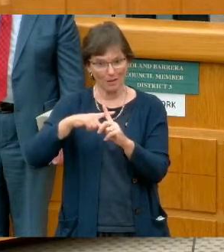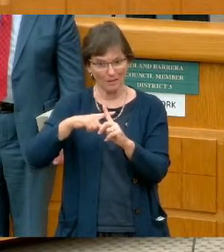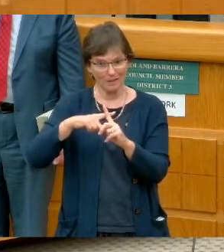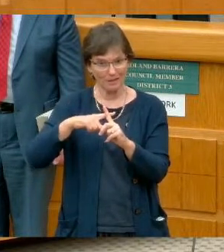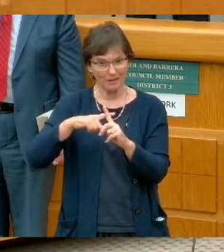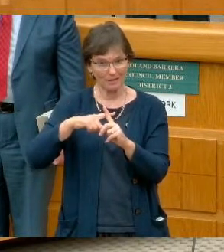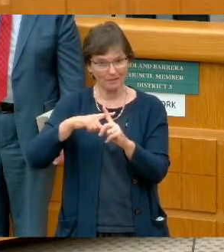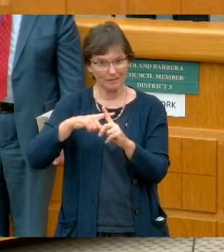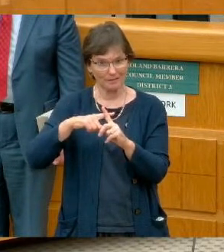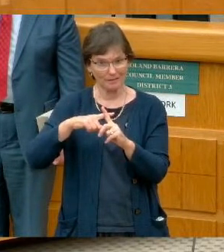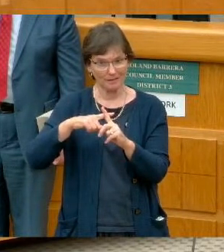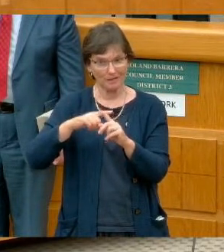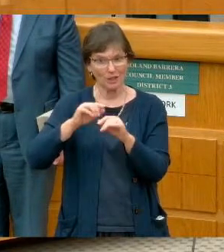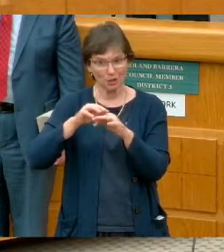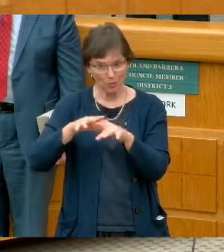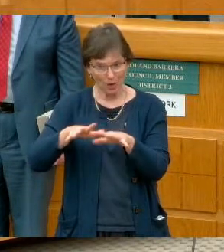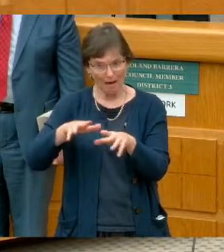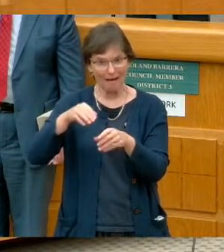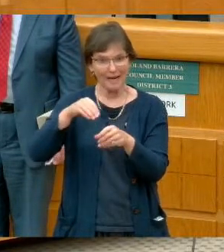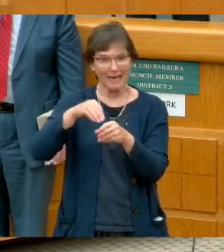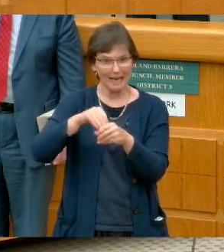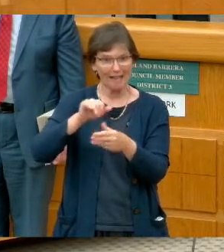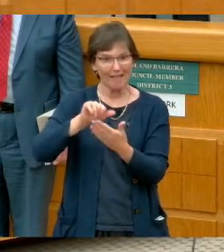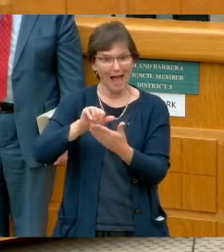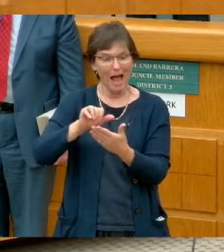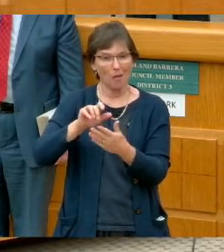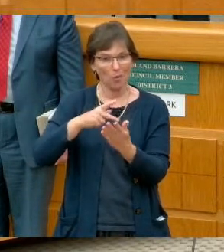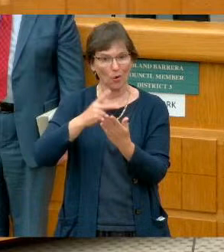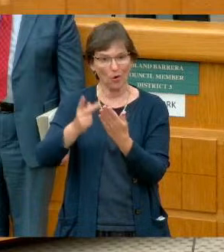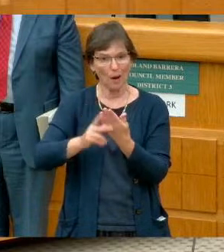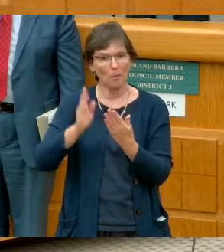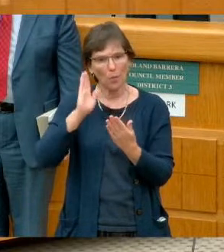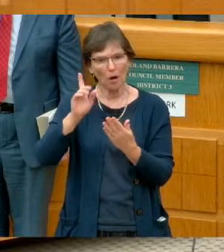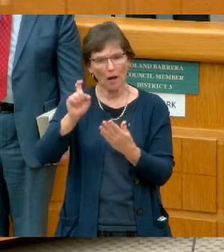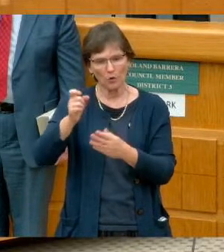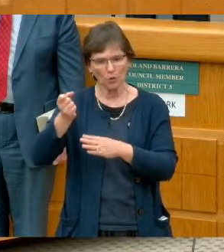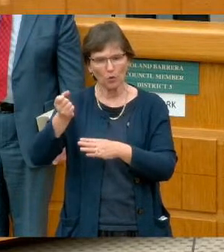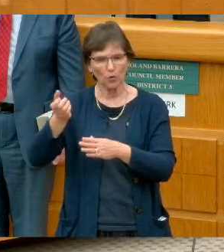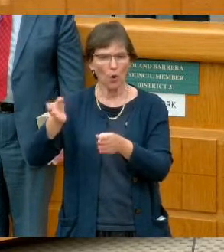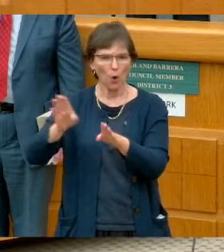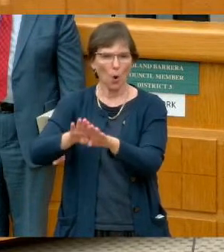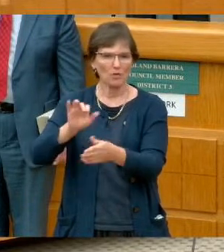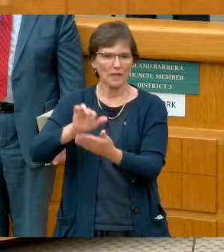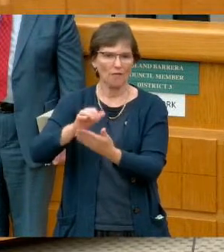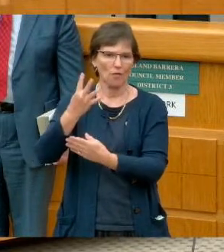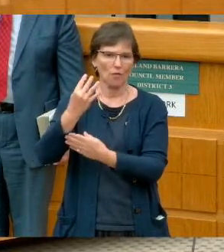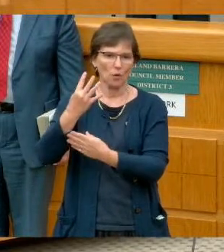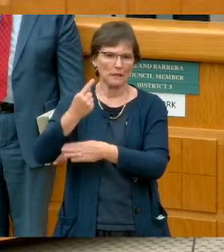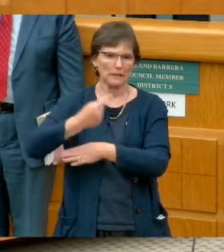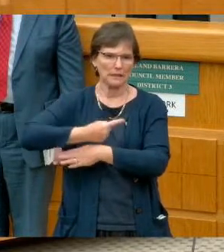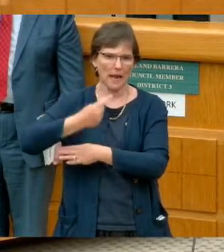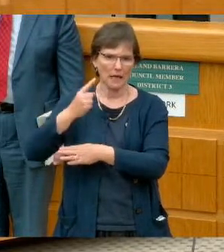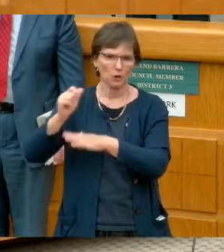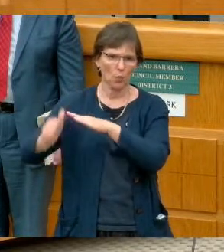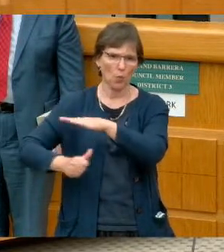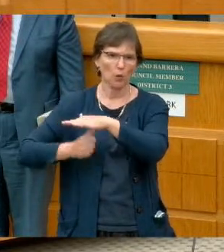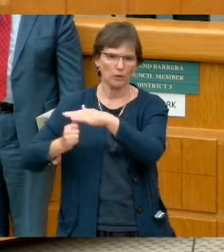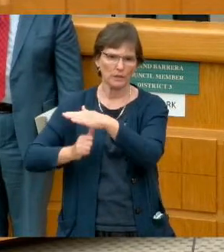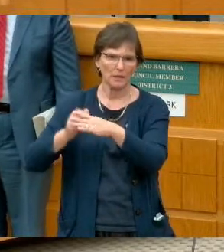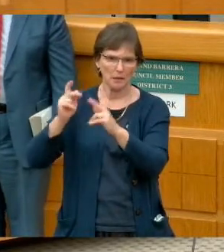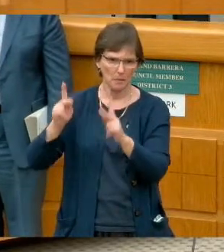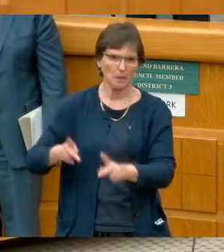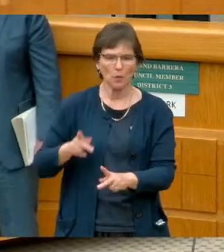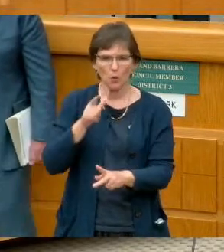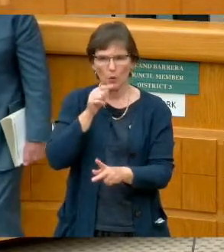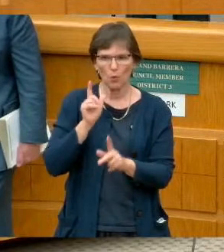if there's an outbreak, or if there's positive cases, and when you do the contact tracing, if people were exposed, then we'll have to close it down for